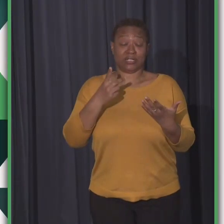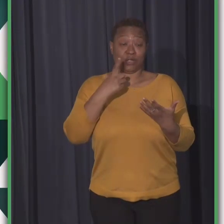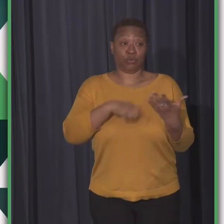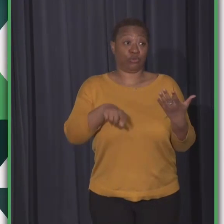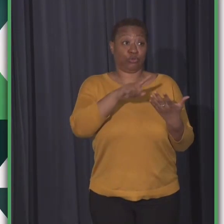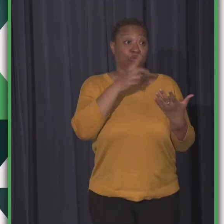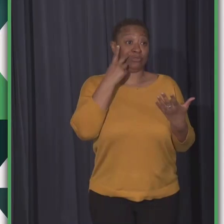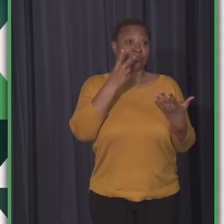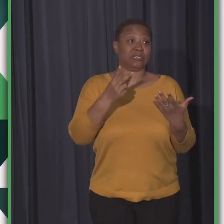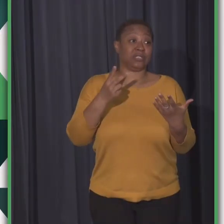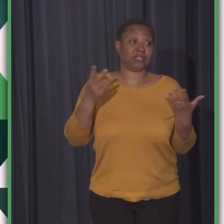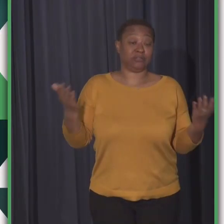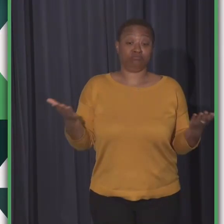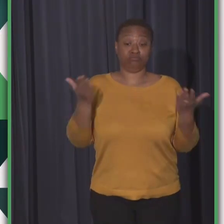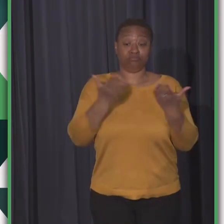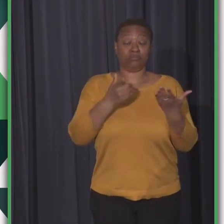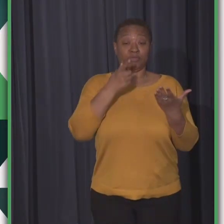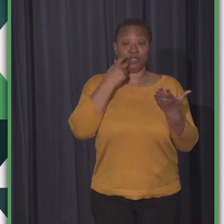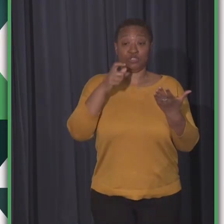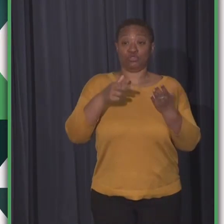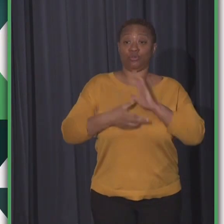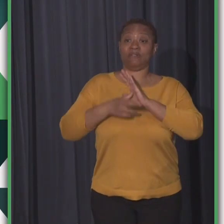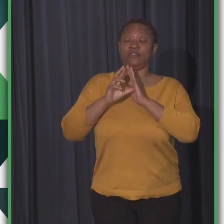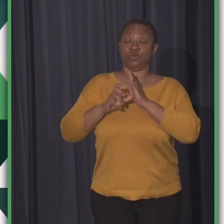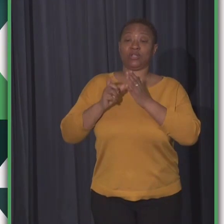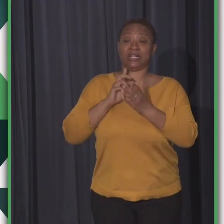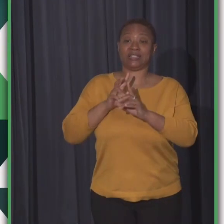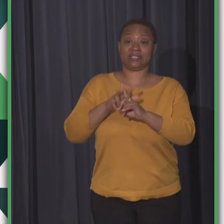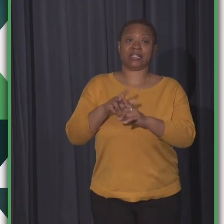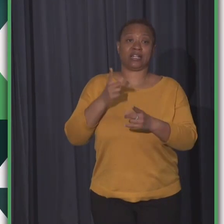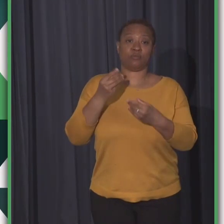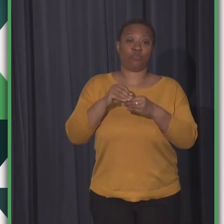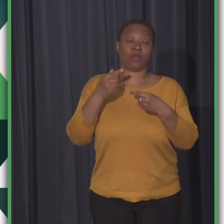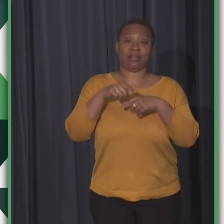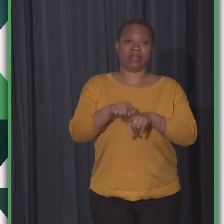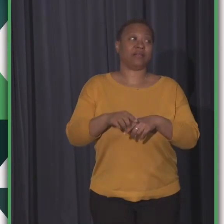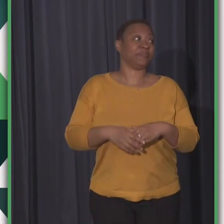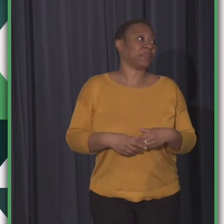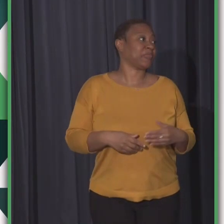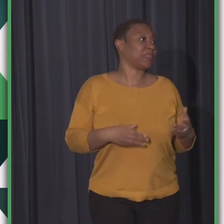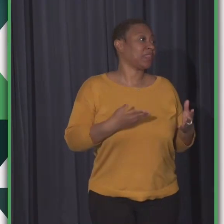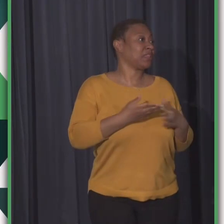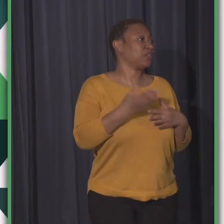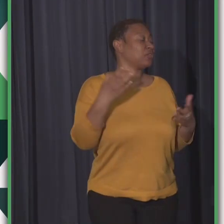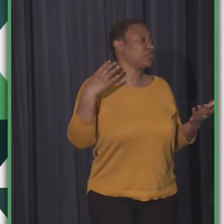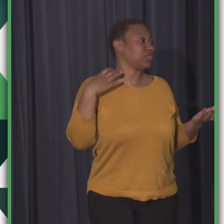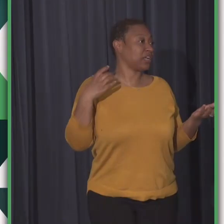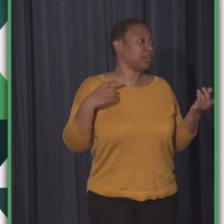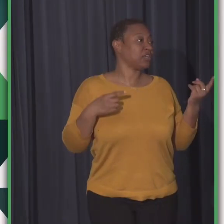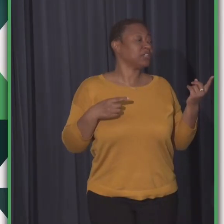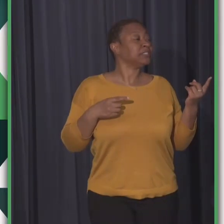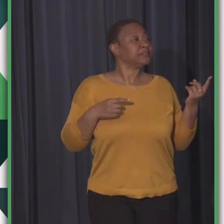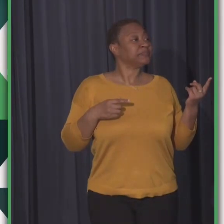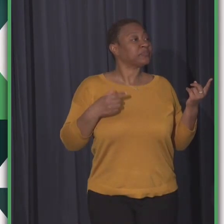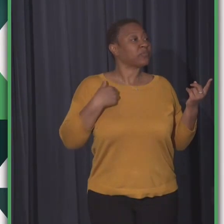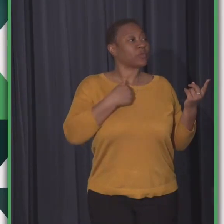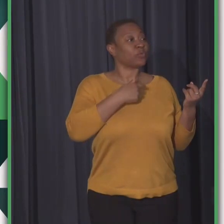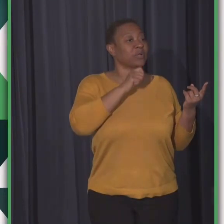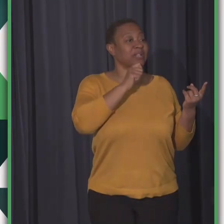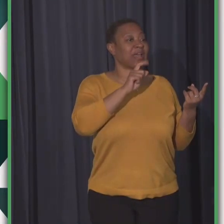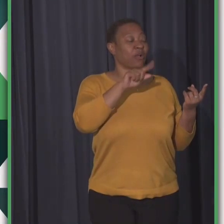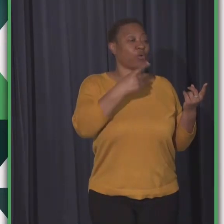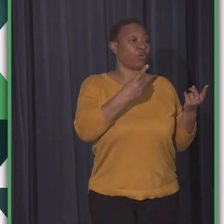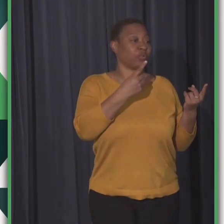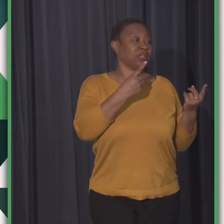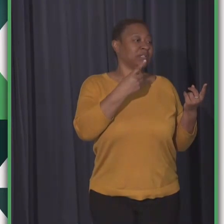seeing as you all are reviewing the cases and signing the cases are more in line. Through the chair. So we're not just looking at events